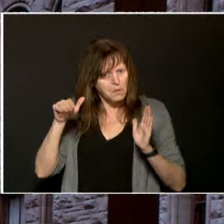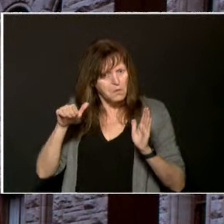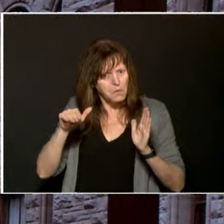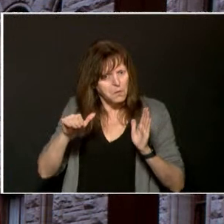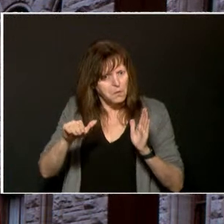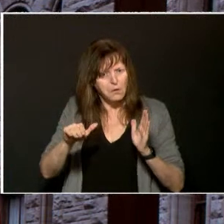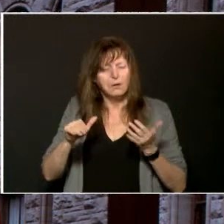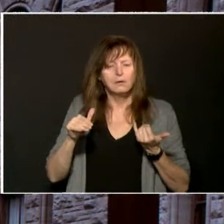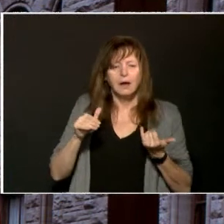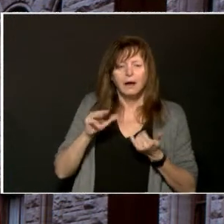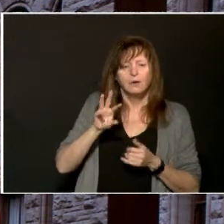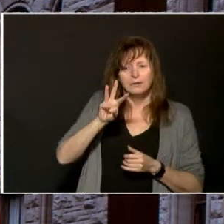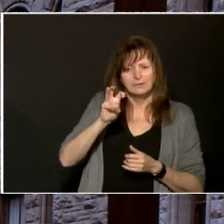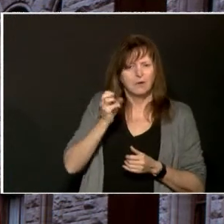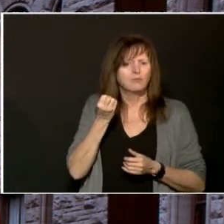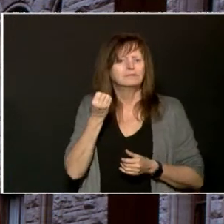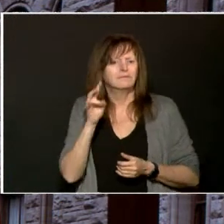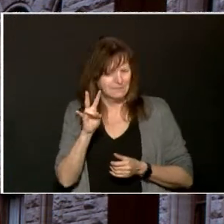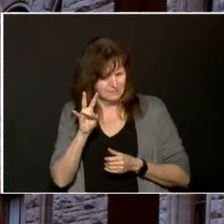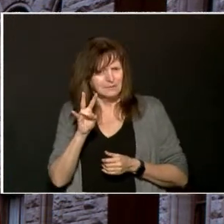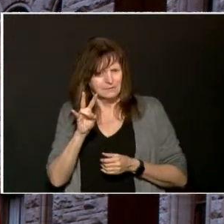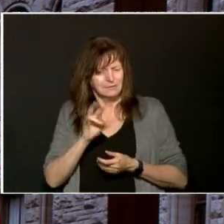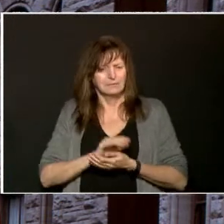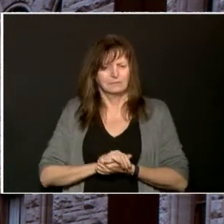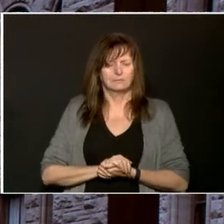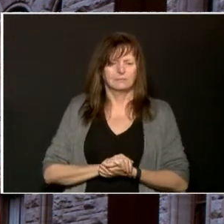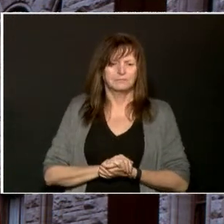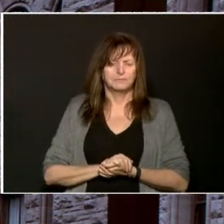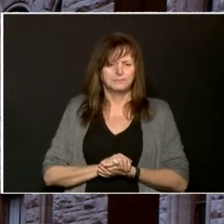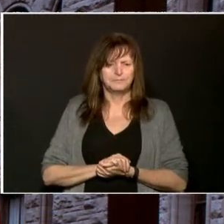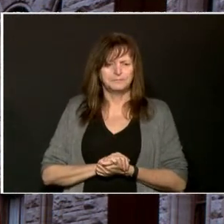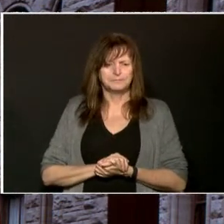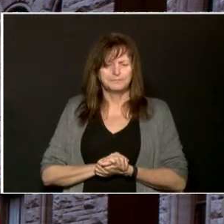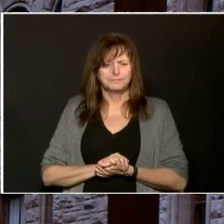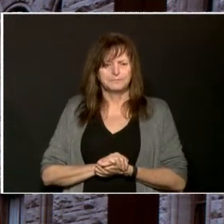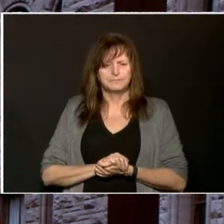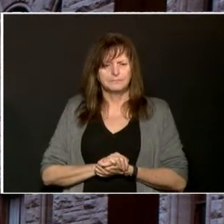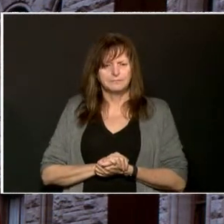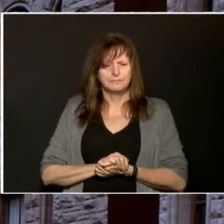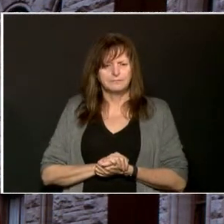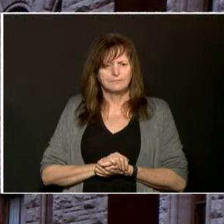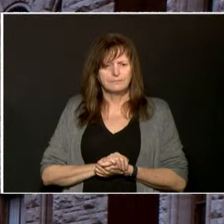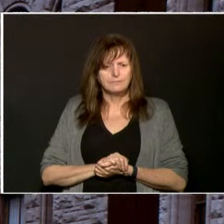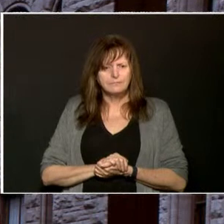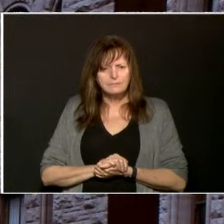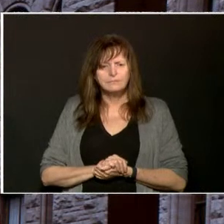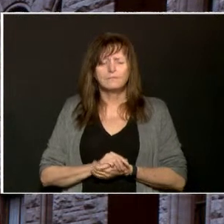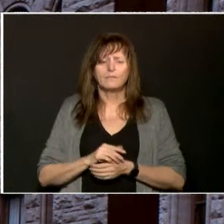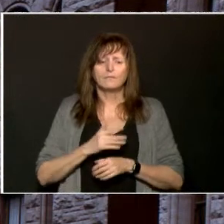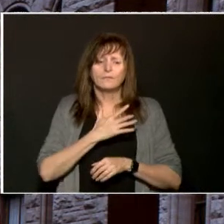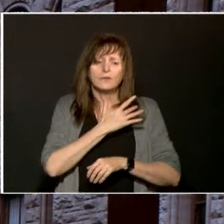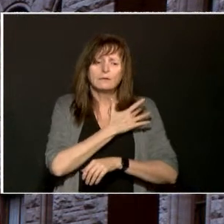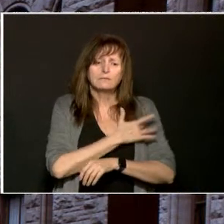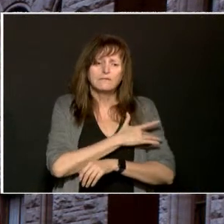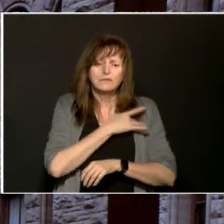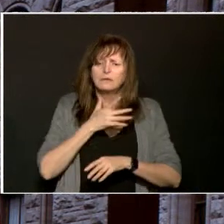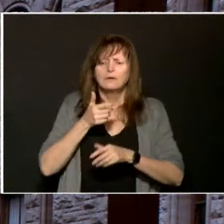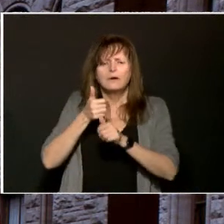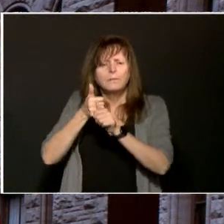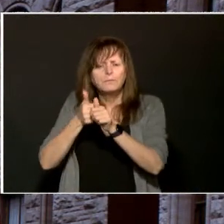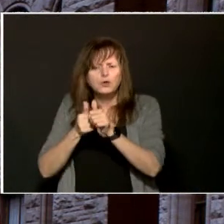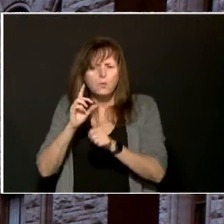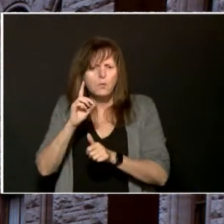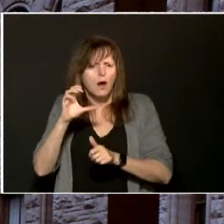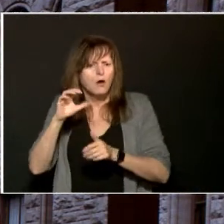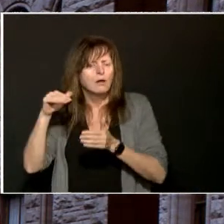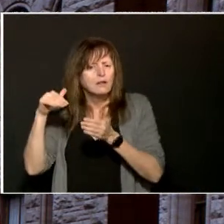617. The 7-day provincial case rate is now 38.1 per 100,000 population, and this